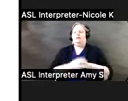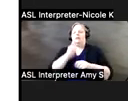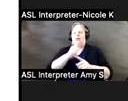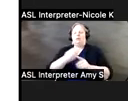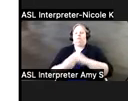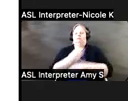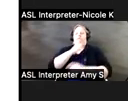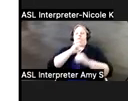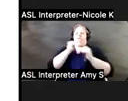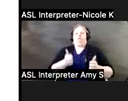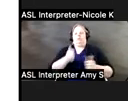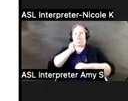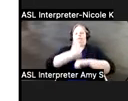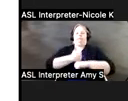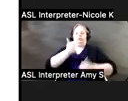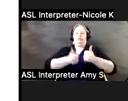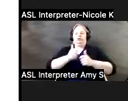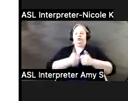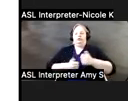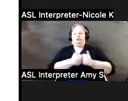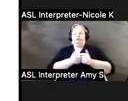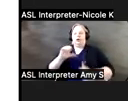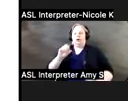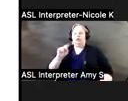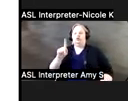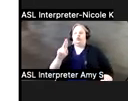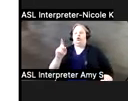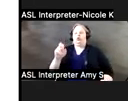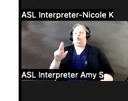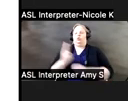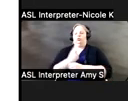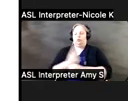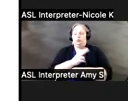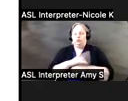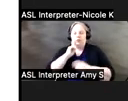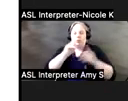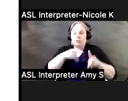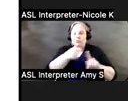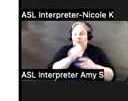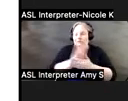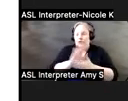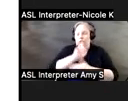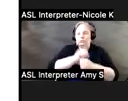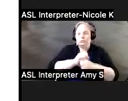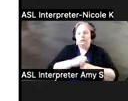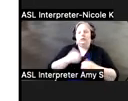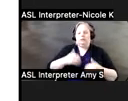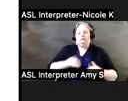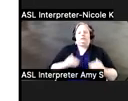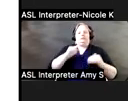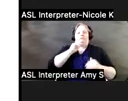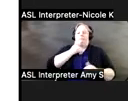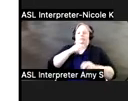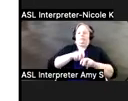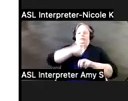what adaptive controller we use. For example, like the person you saw in the video, they had a high-level spinal cord injury, so we have to look at different controls